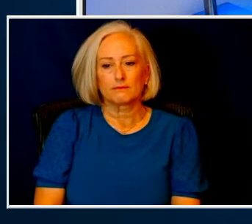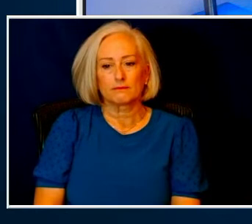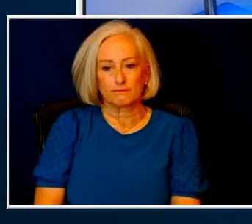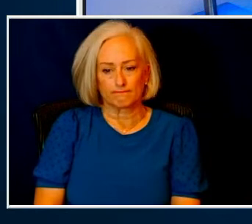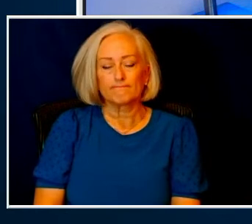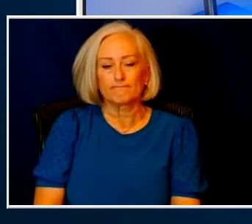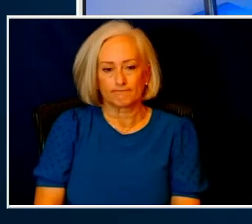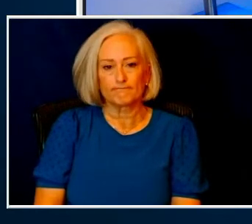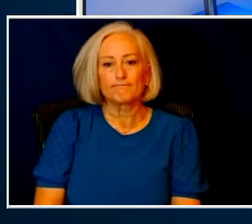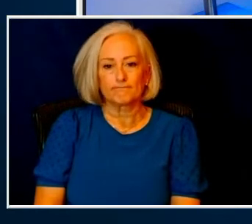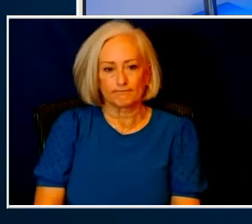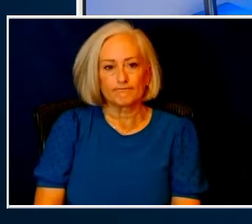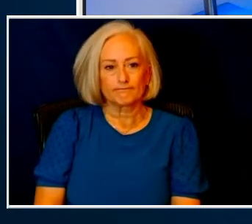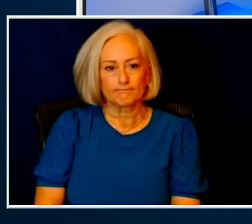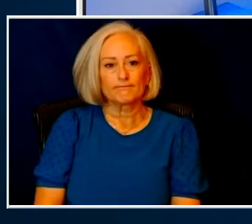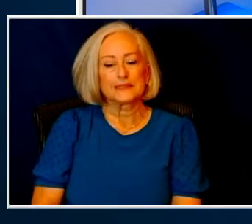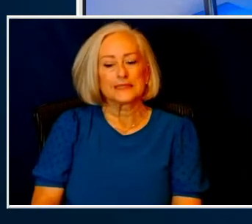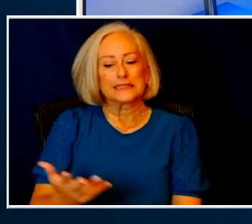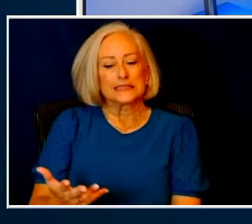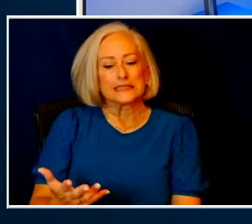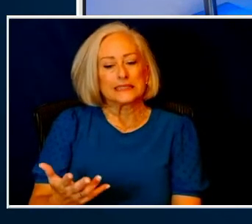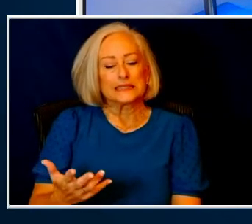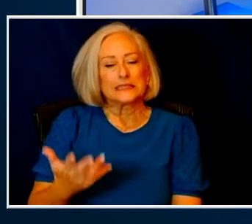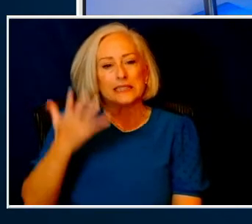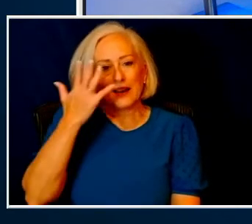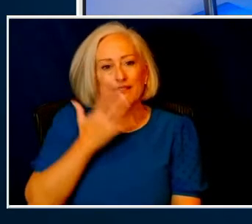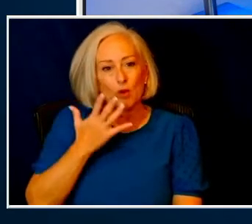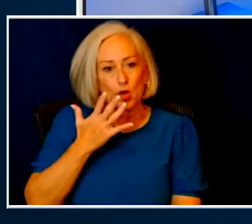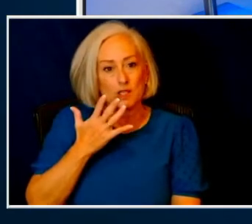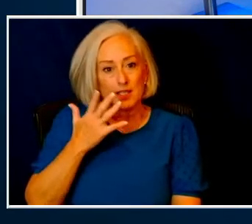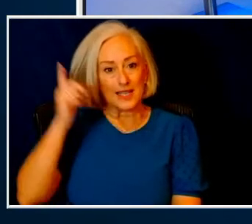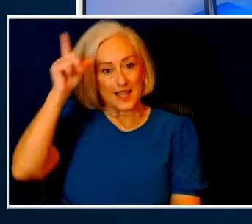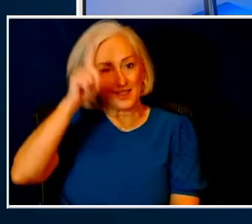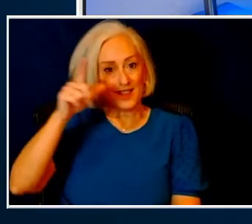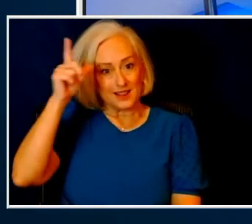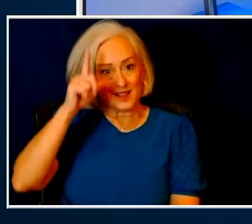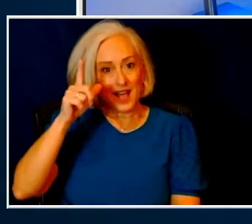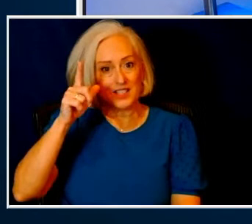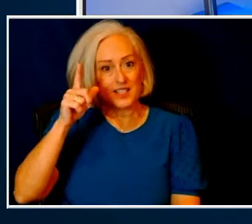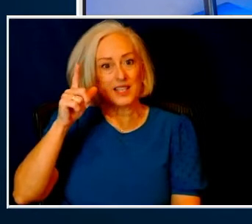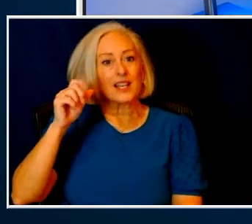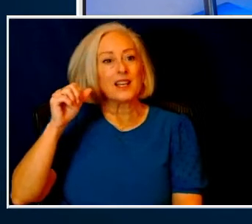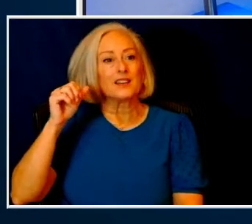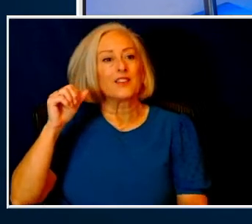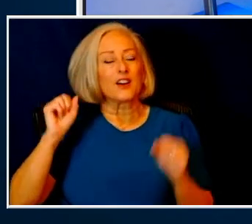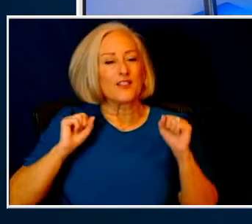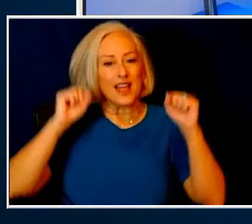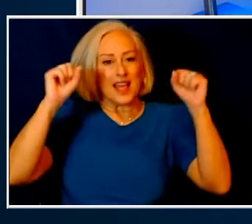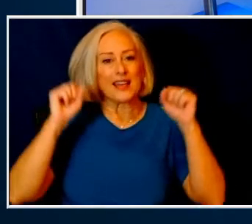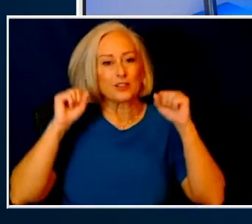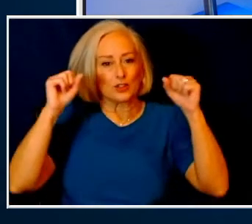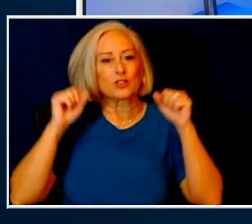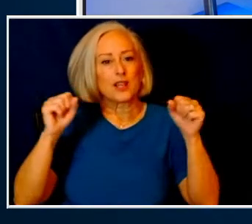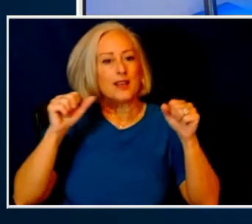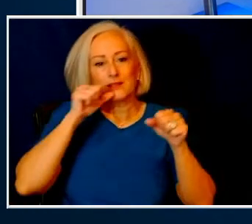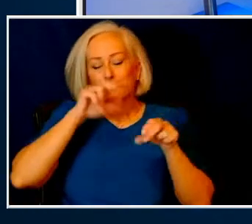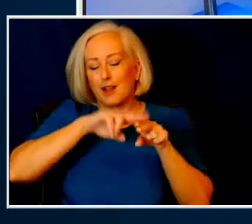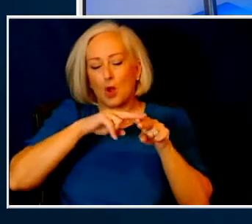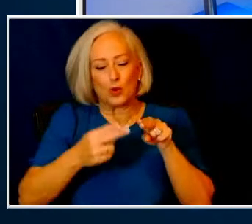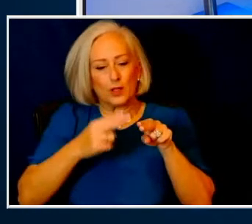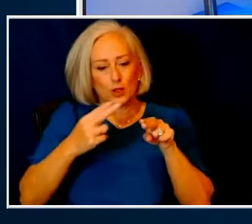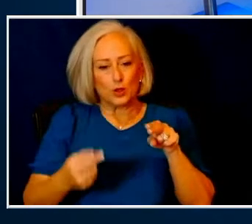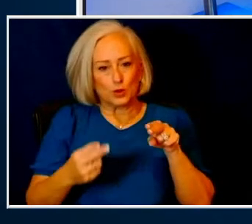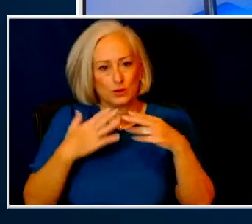the flaw in that logic is that exercise crunches don't really reduce your body fat that much, right? It's a whole combined form of exercise. Yep.